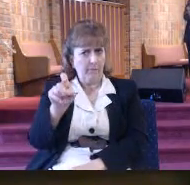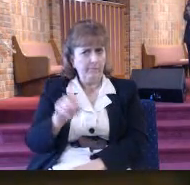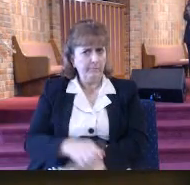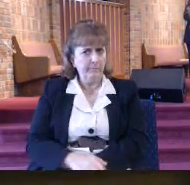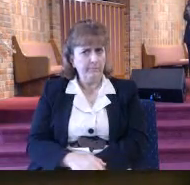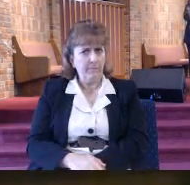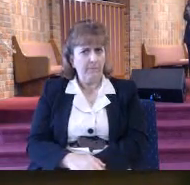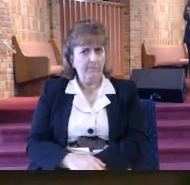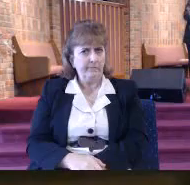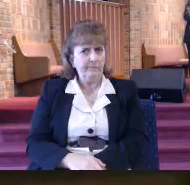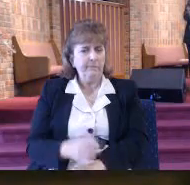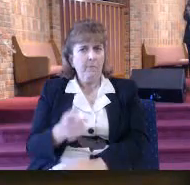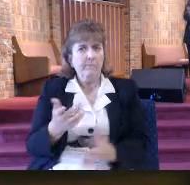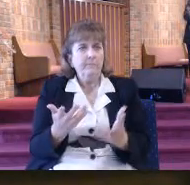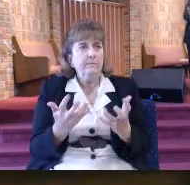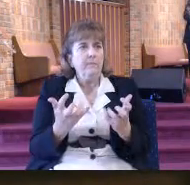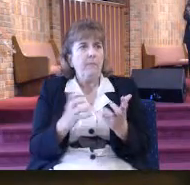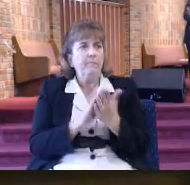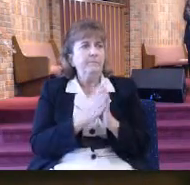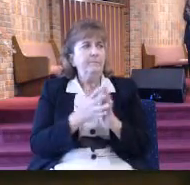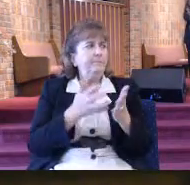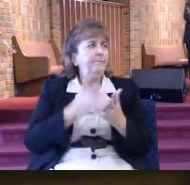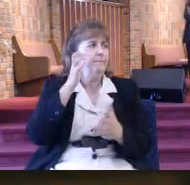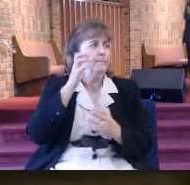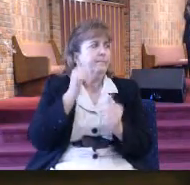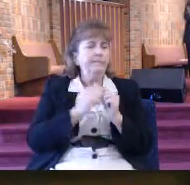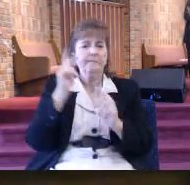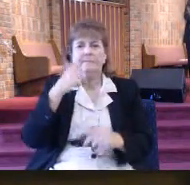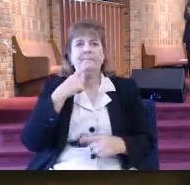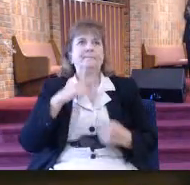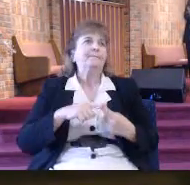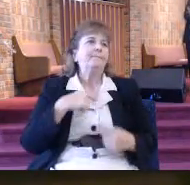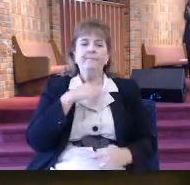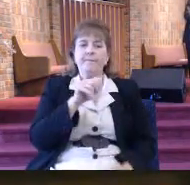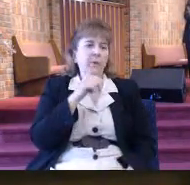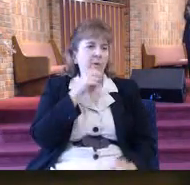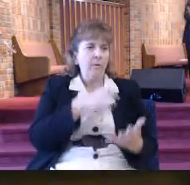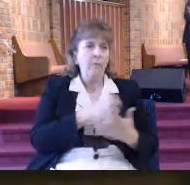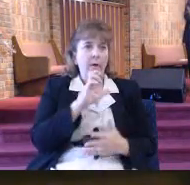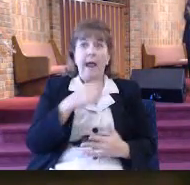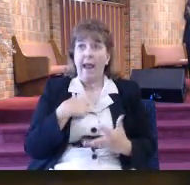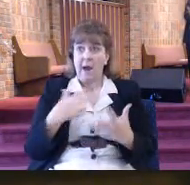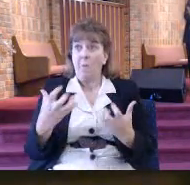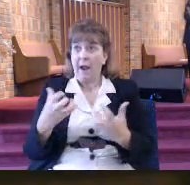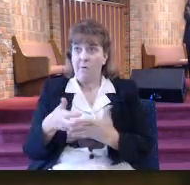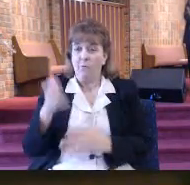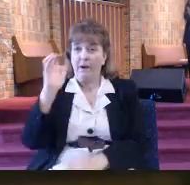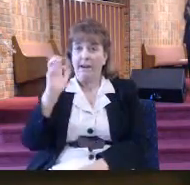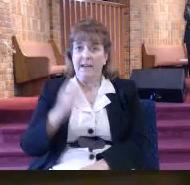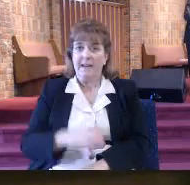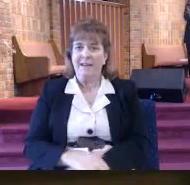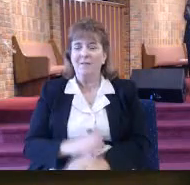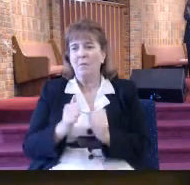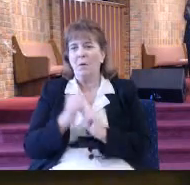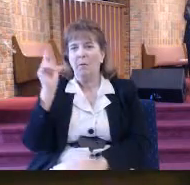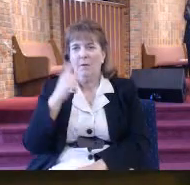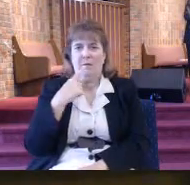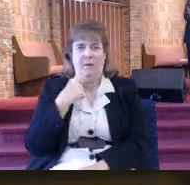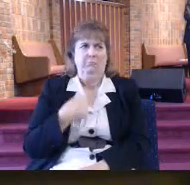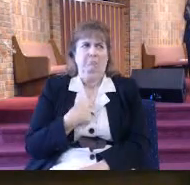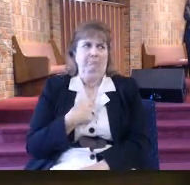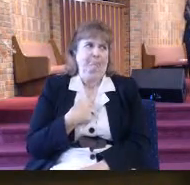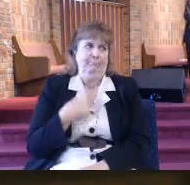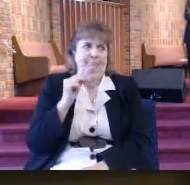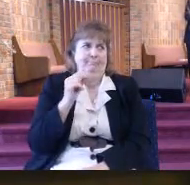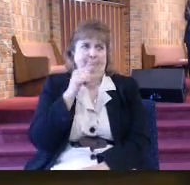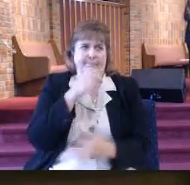You want to be rich? Most people probably would say no to the first and yes to the second. Are you rich? No. Most people don't claim that they're rich.